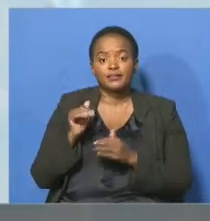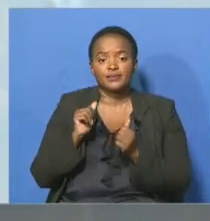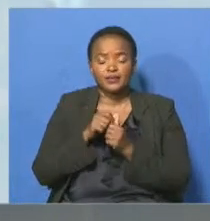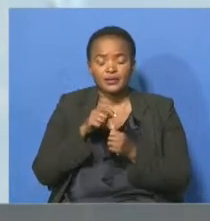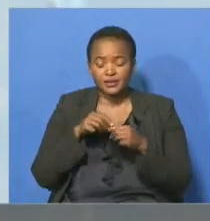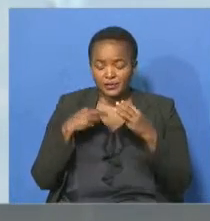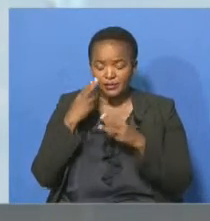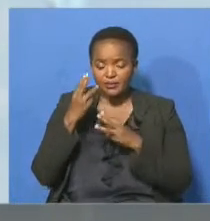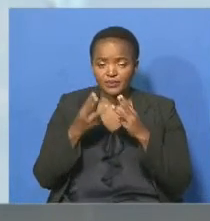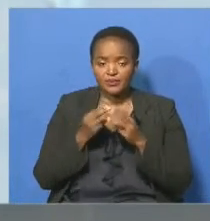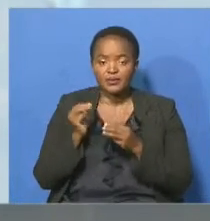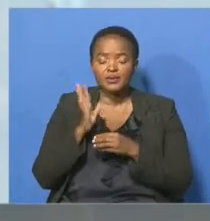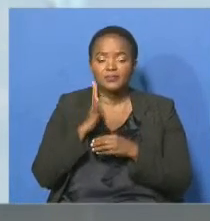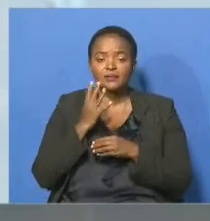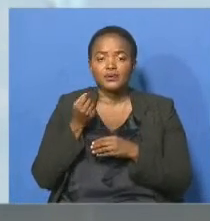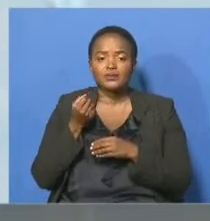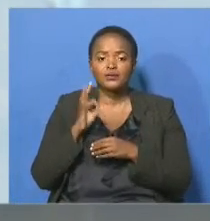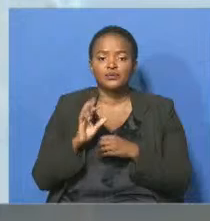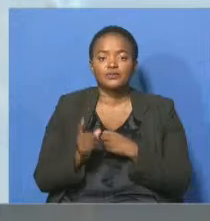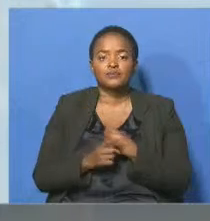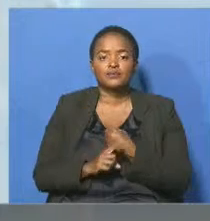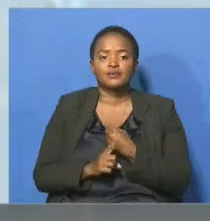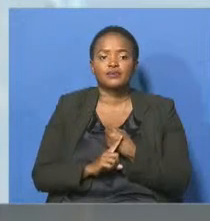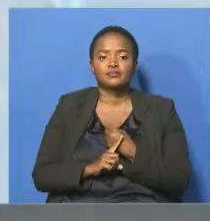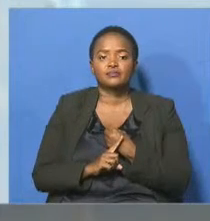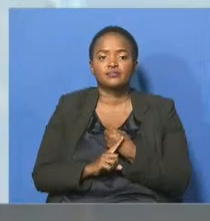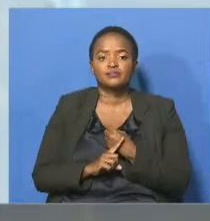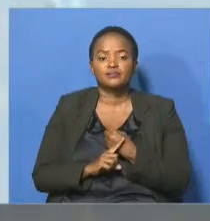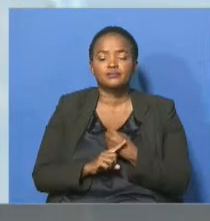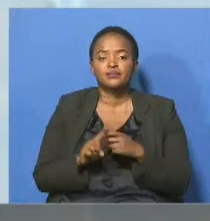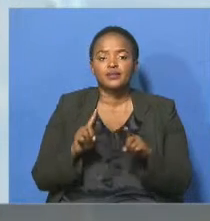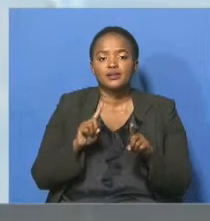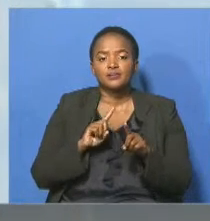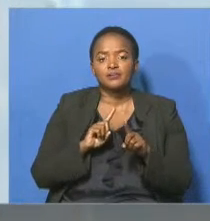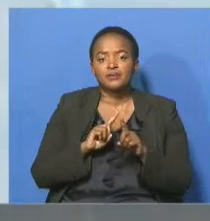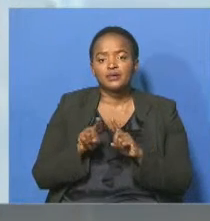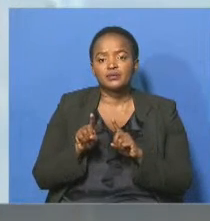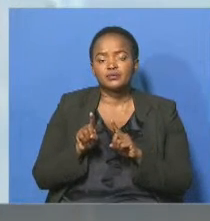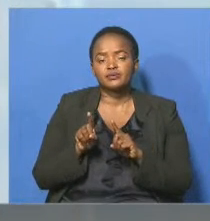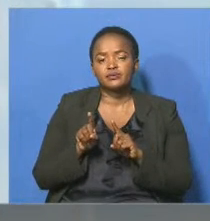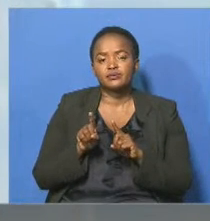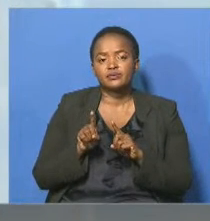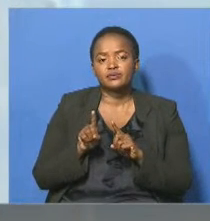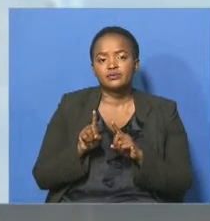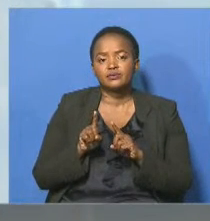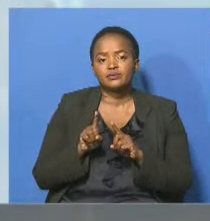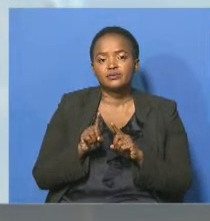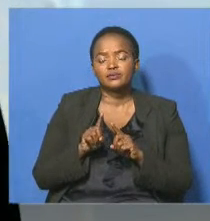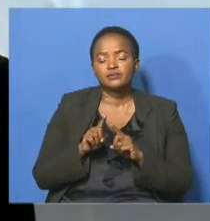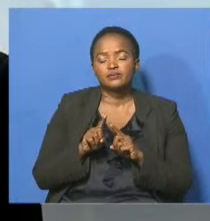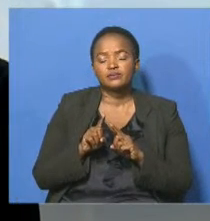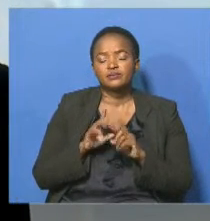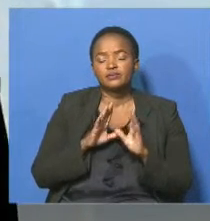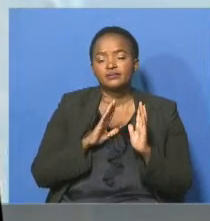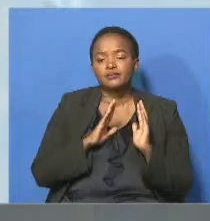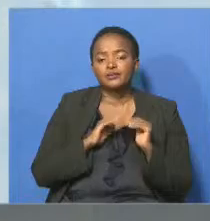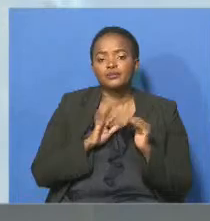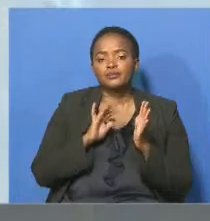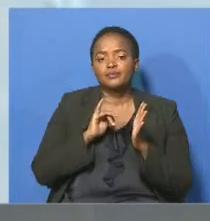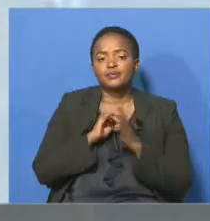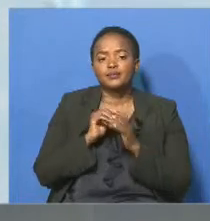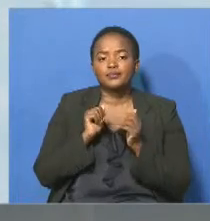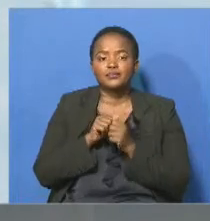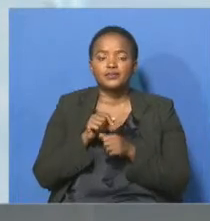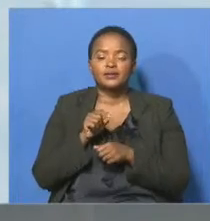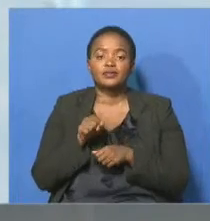matshwenyego mabapi le borukutli mme ke sala ke kgonosela thata